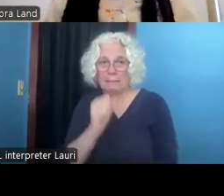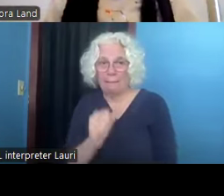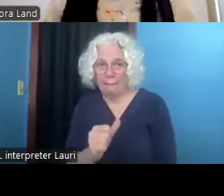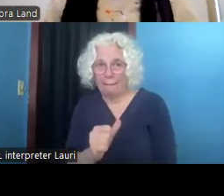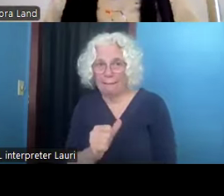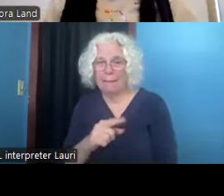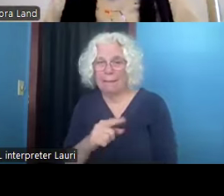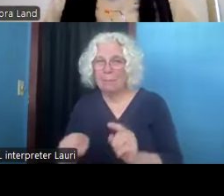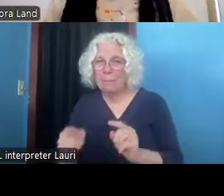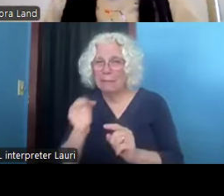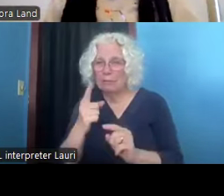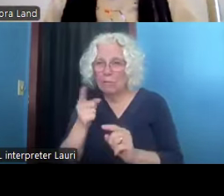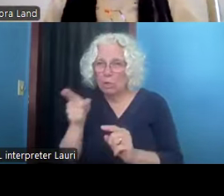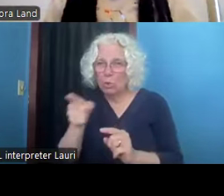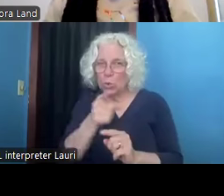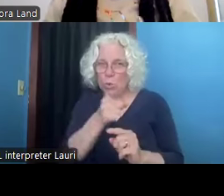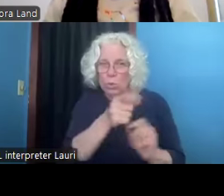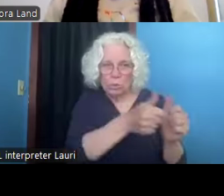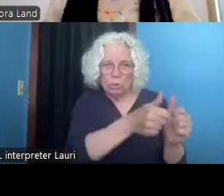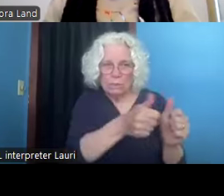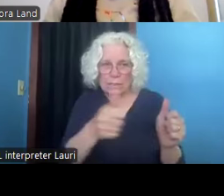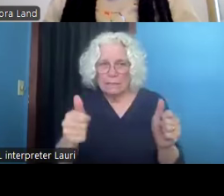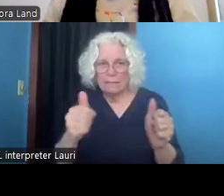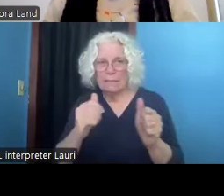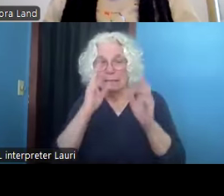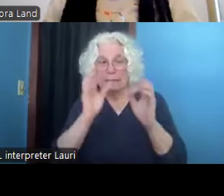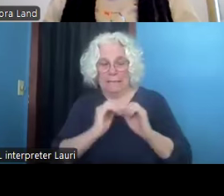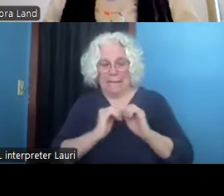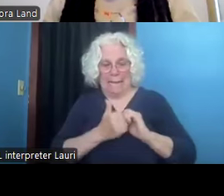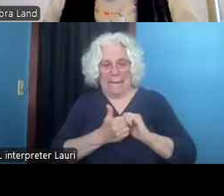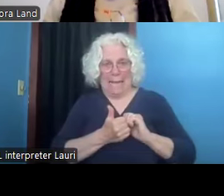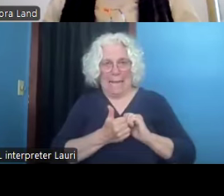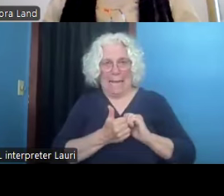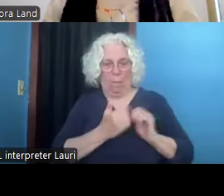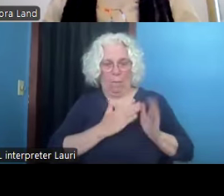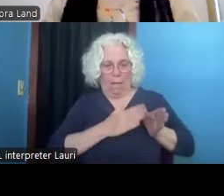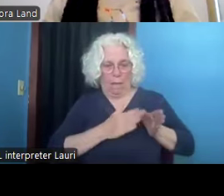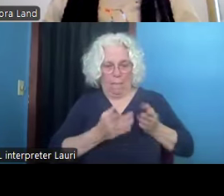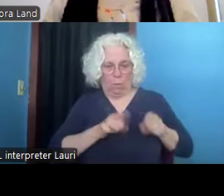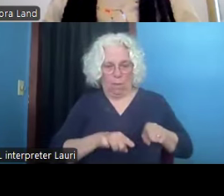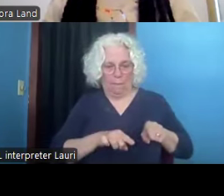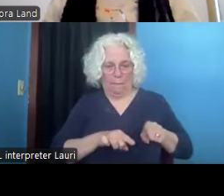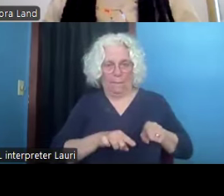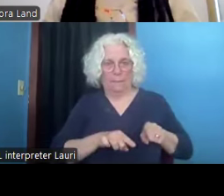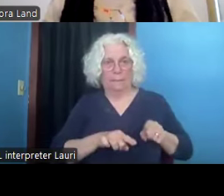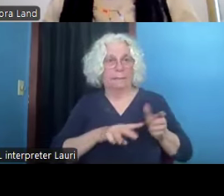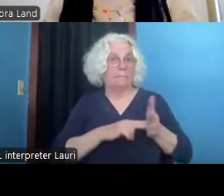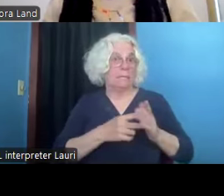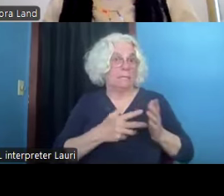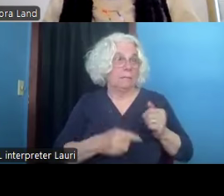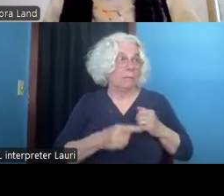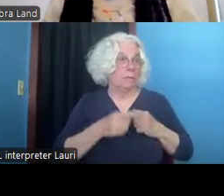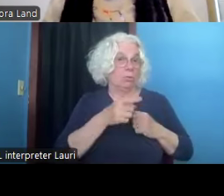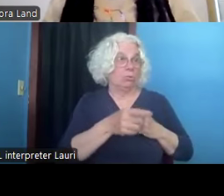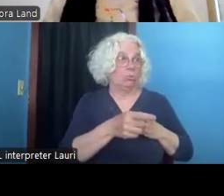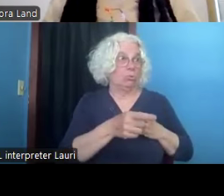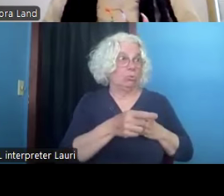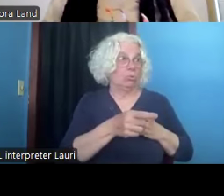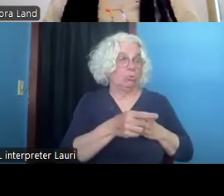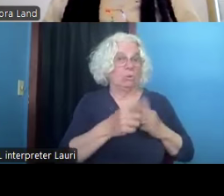each individual fellow to determine how they are going to execute their plan. So if that means that you are taking time away from